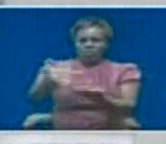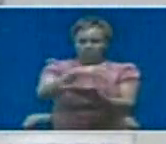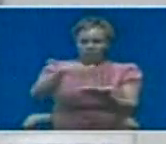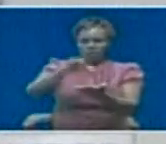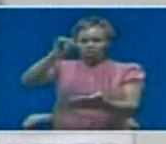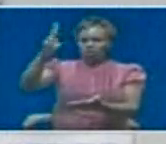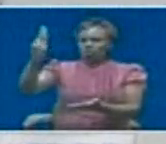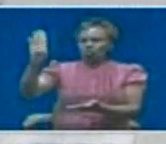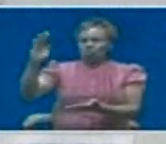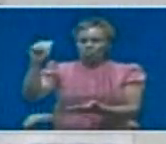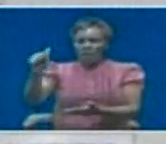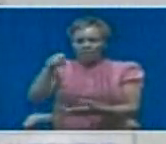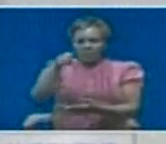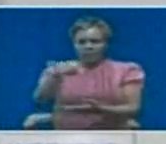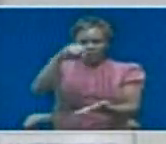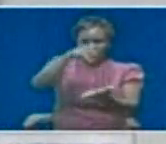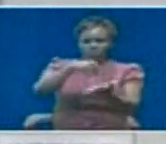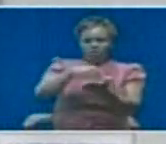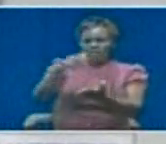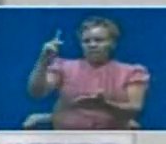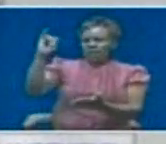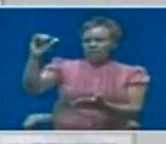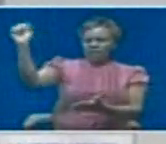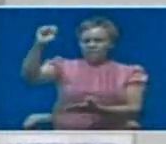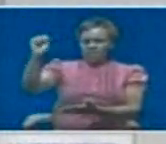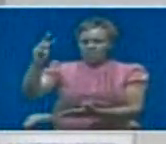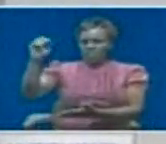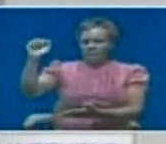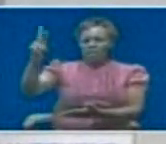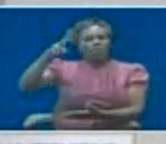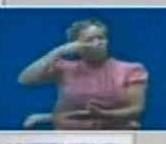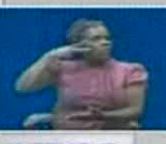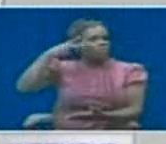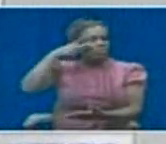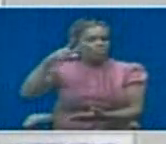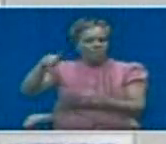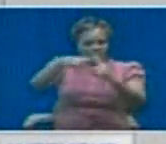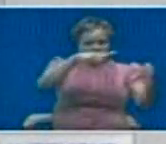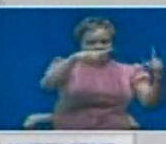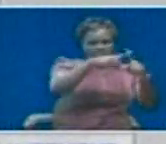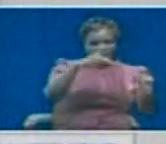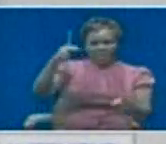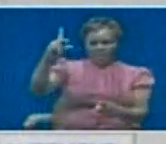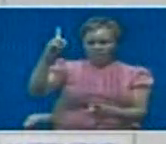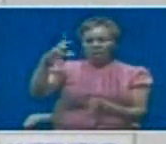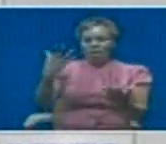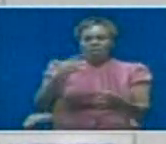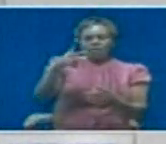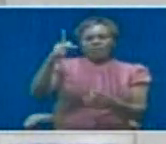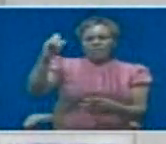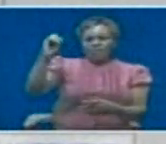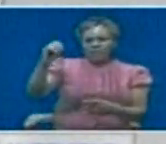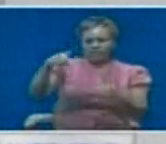to Lower Juba, which encompasses Kismayu. Al-Shabaab members killed KDF, or rather, KDF killed five